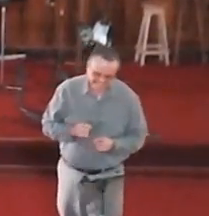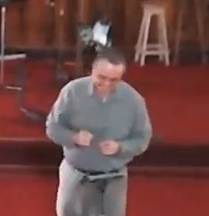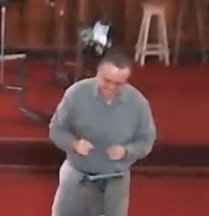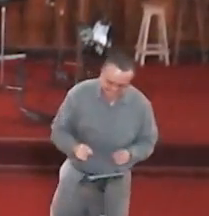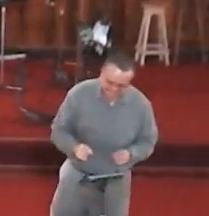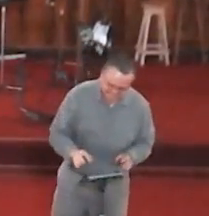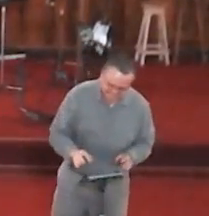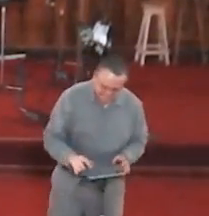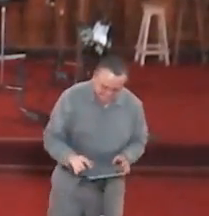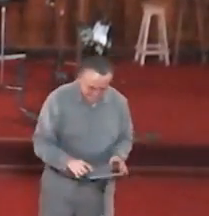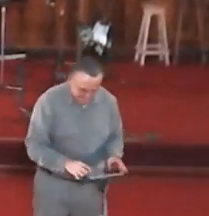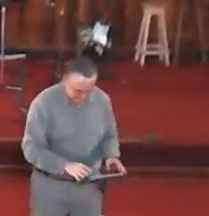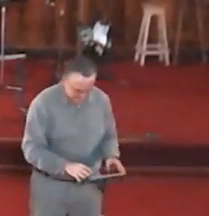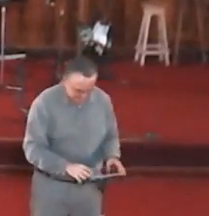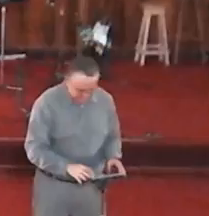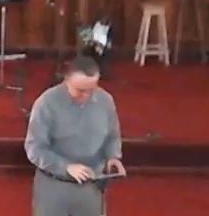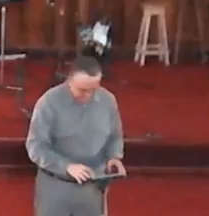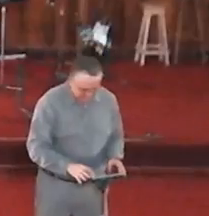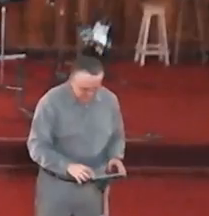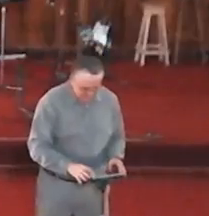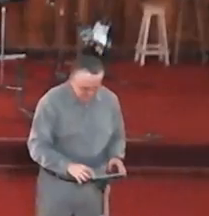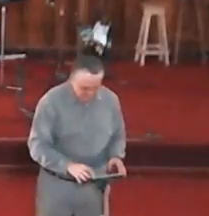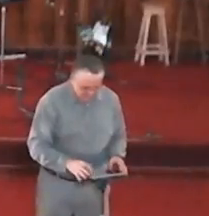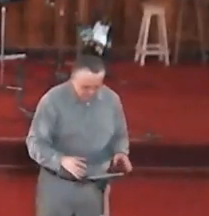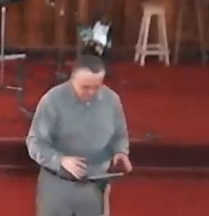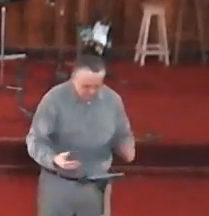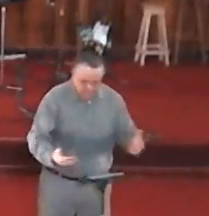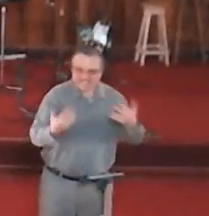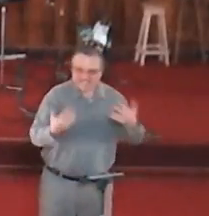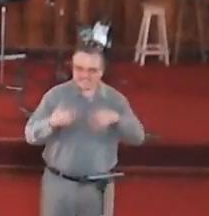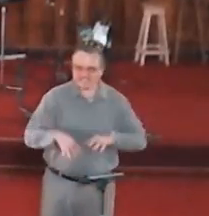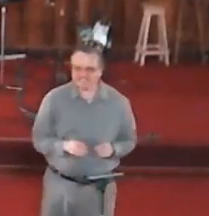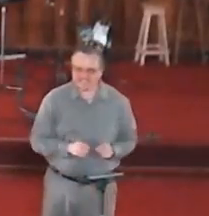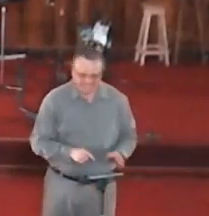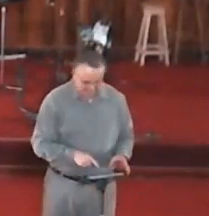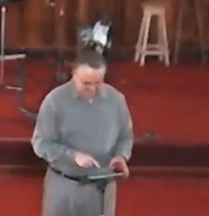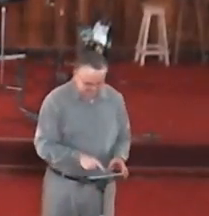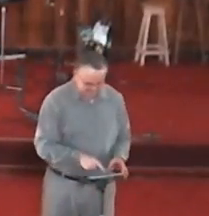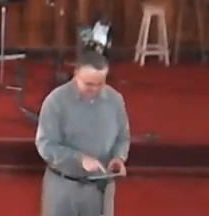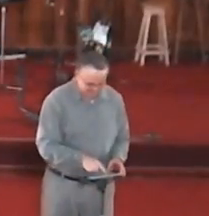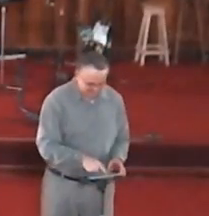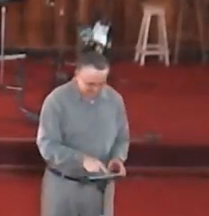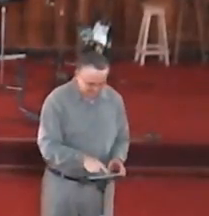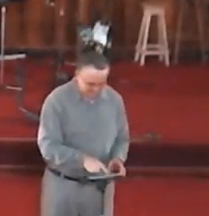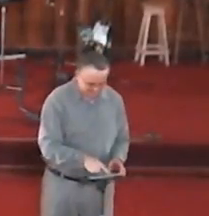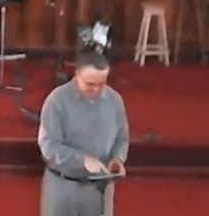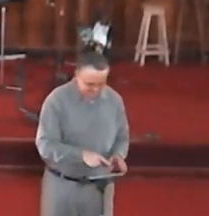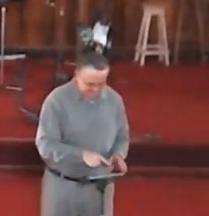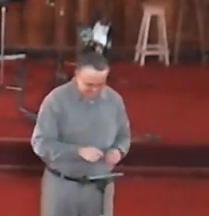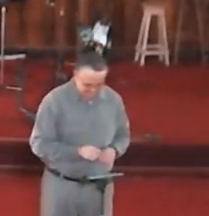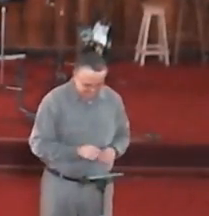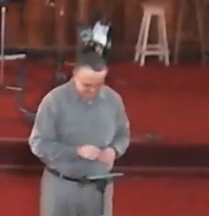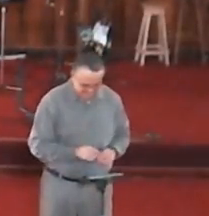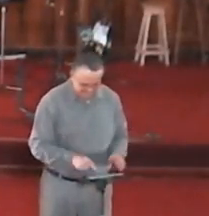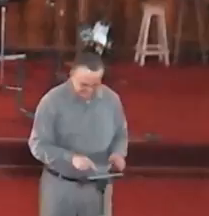discipled. Because it's a whole year, so he was discipling them. Uh-huh. ¿Cuál es la siguiente que tienen ahí? What's next?